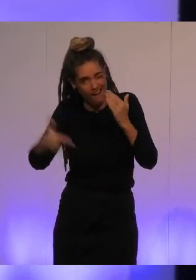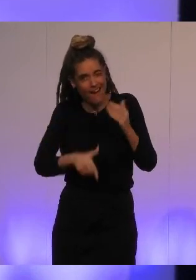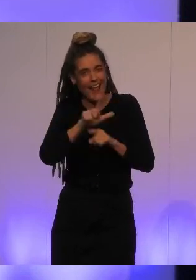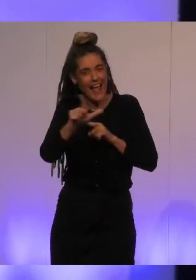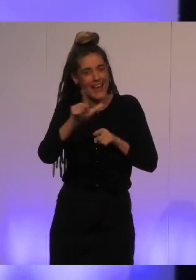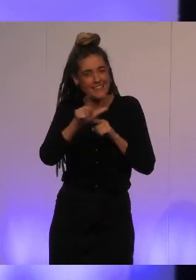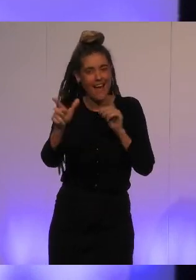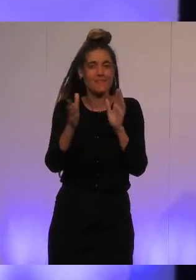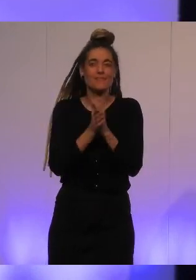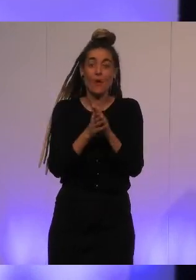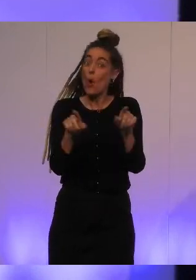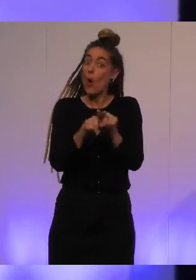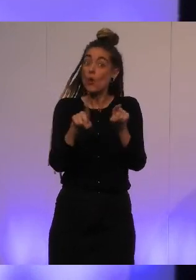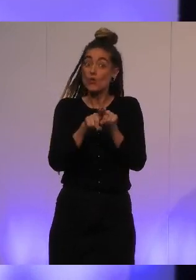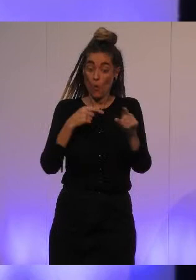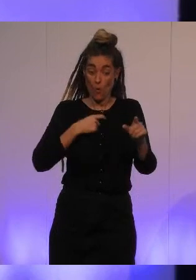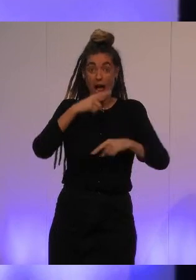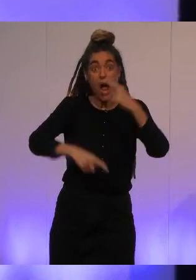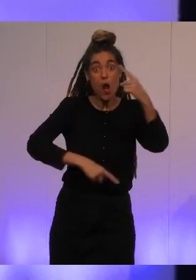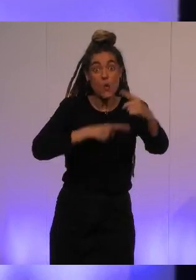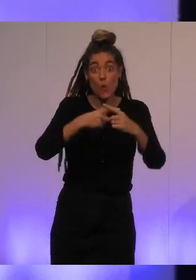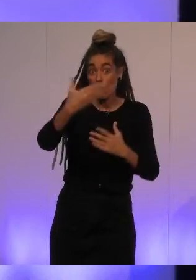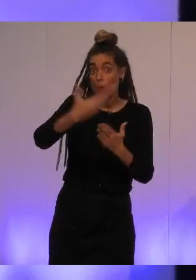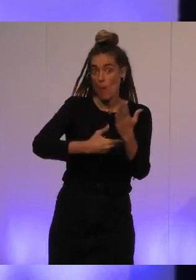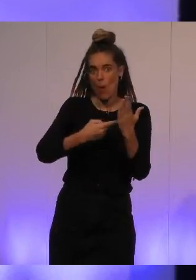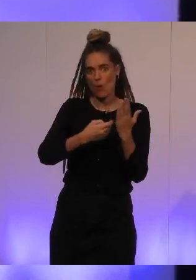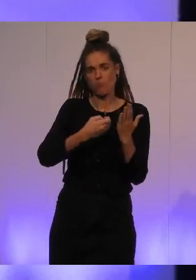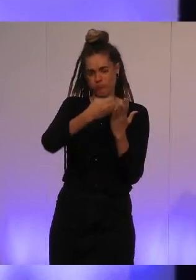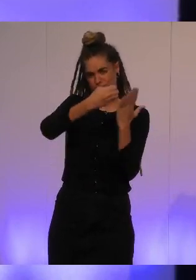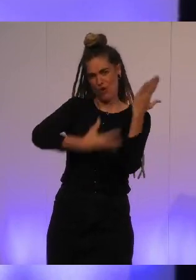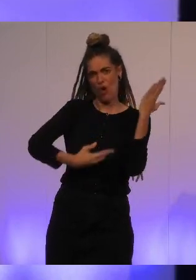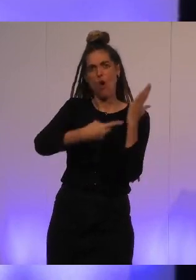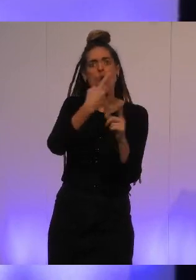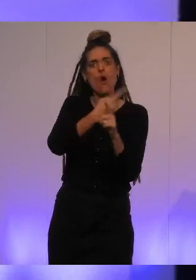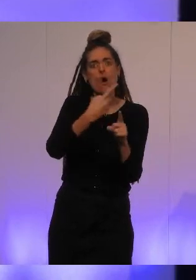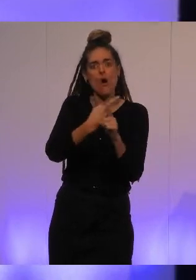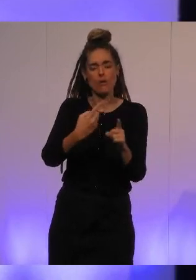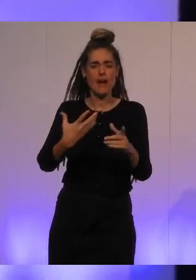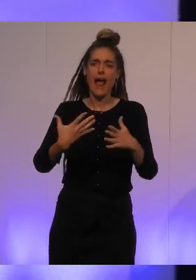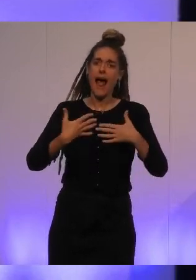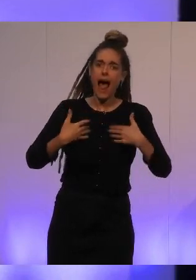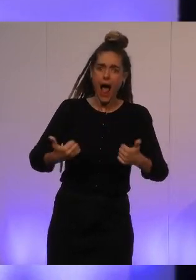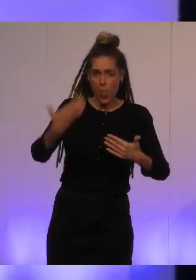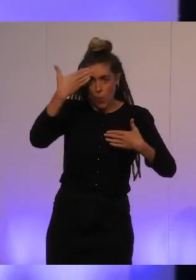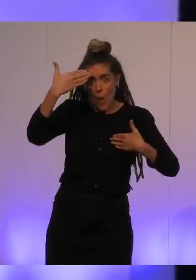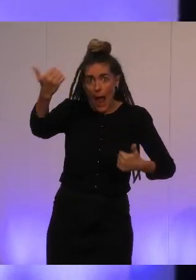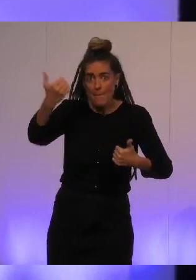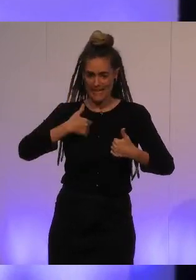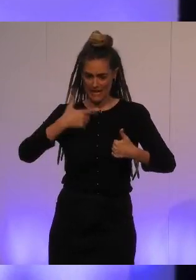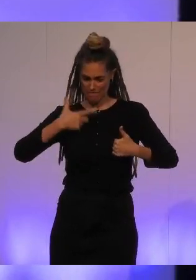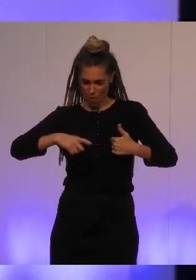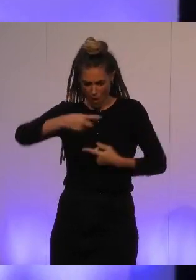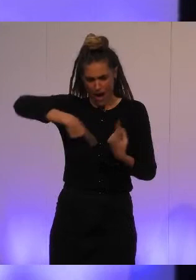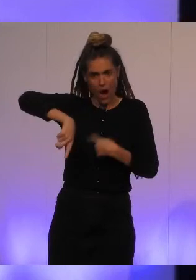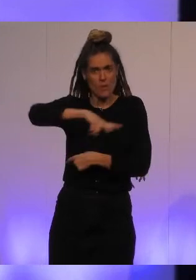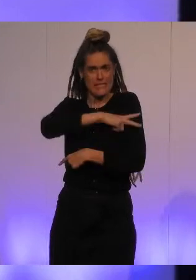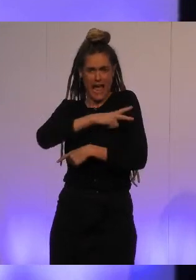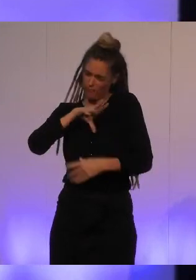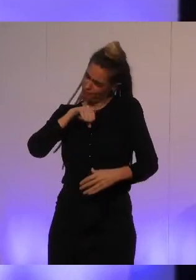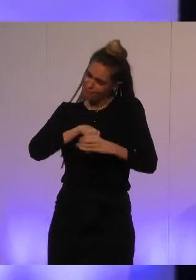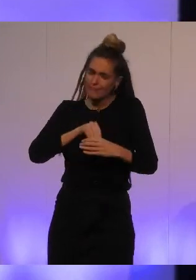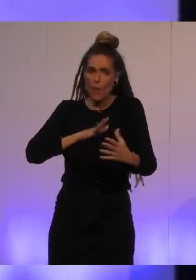also much more in our annual report, including how health and well-being for our people continues to be embedded in our